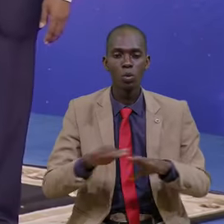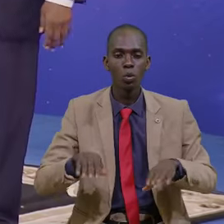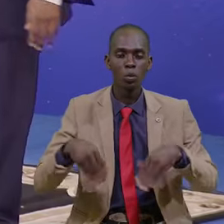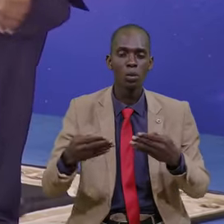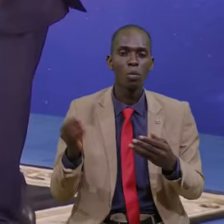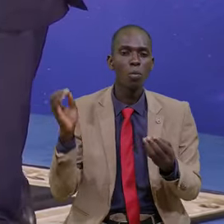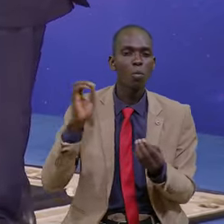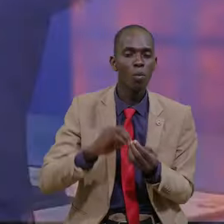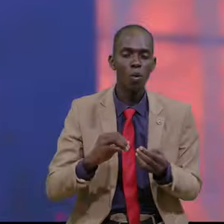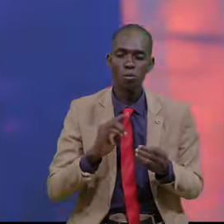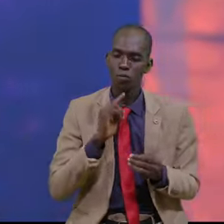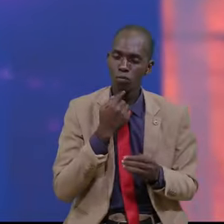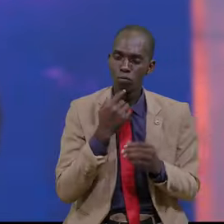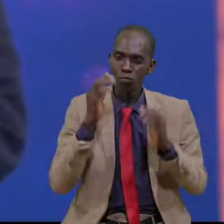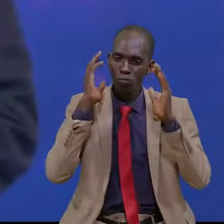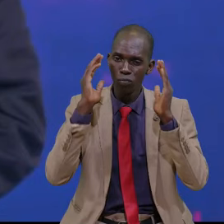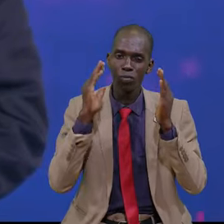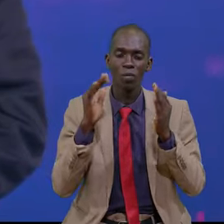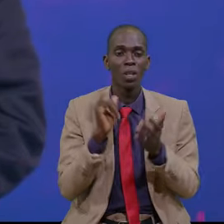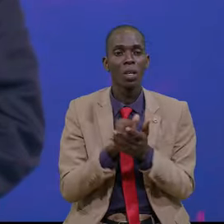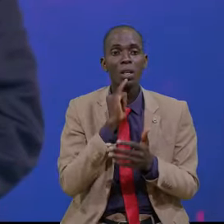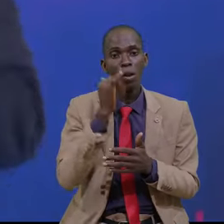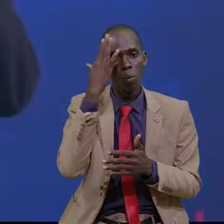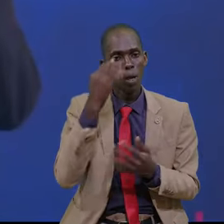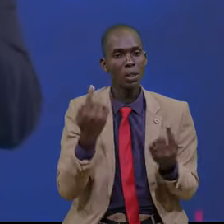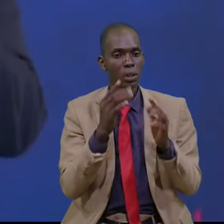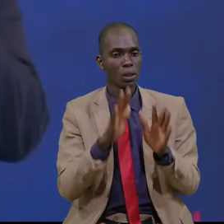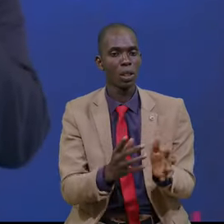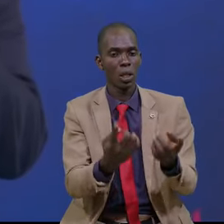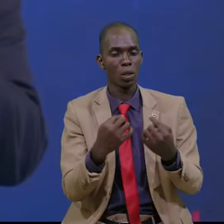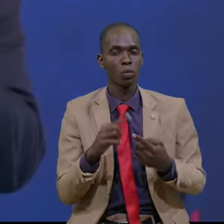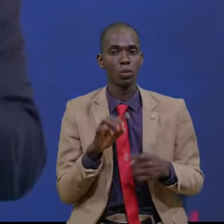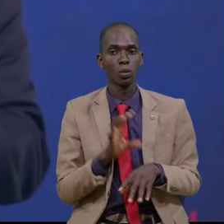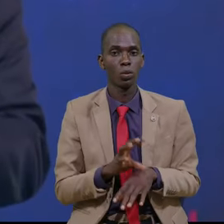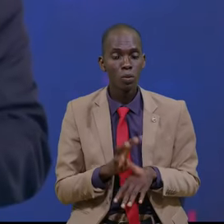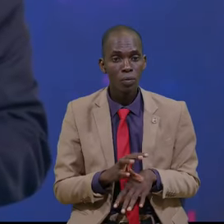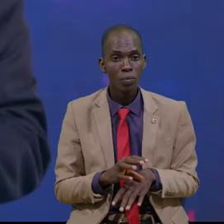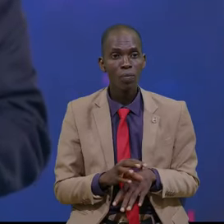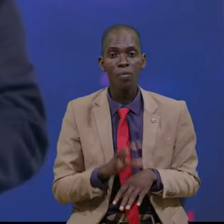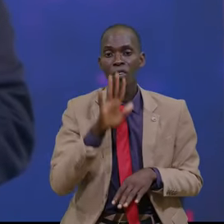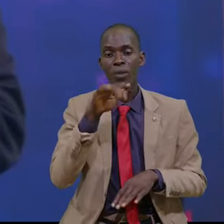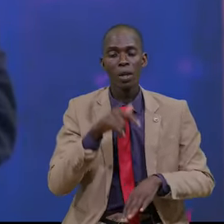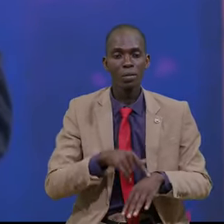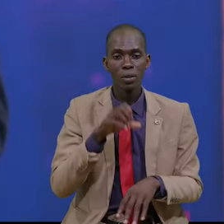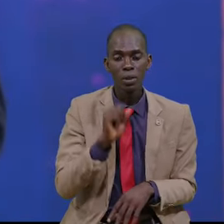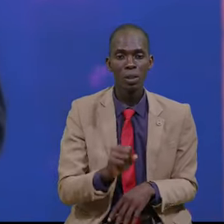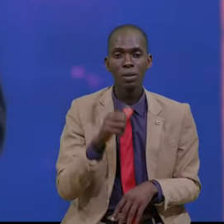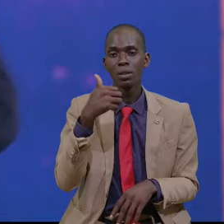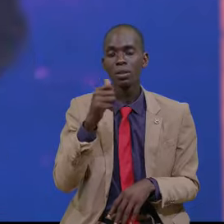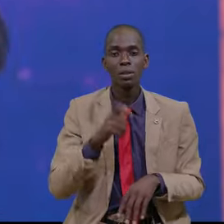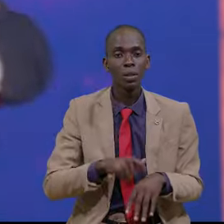that's why Sinners come to church five times 10 times 200